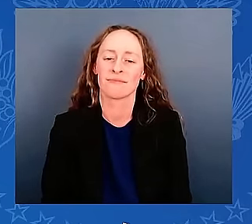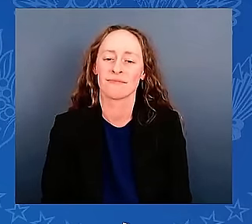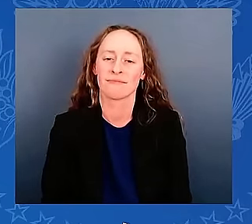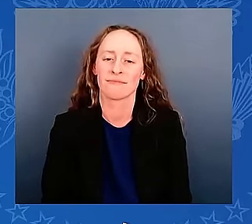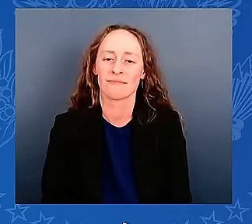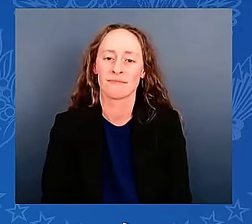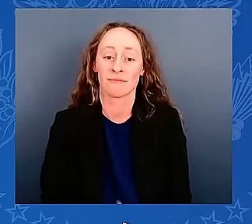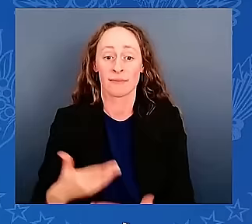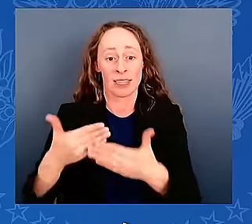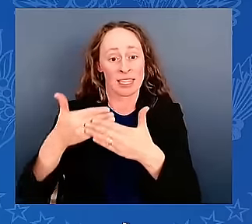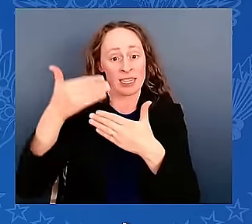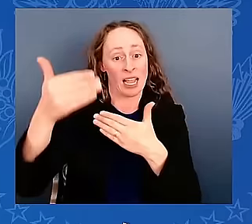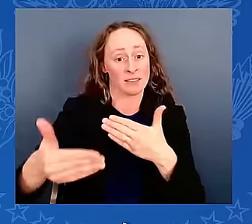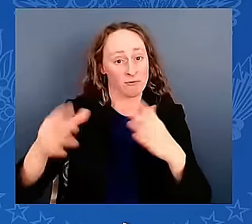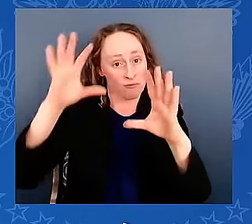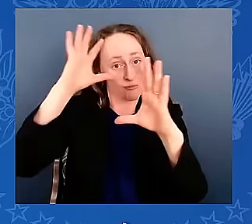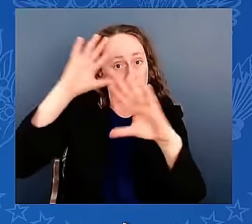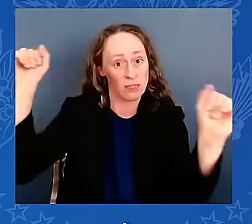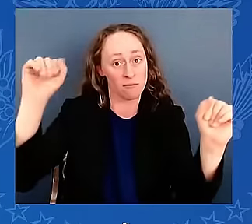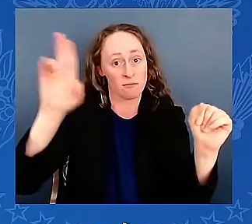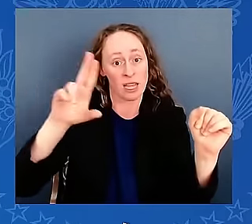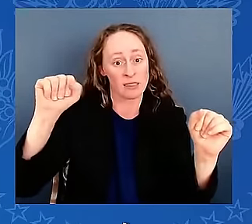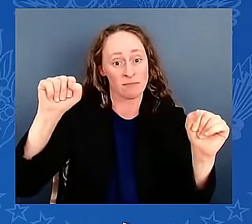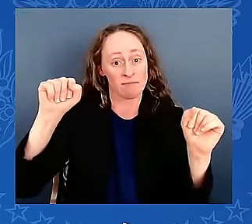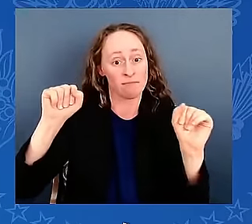or more justices to the Supreme Court.